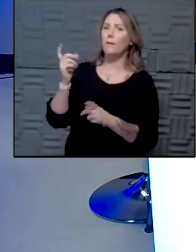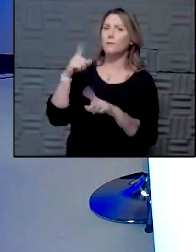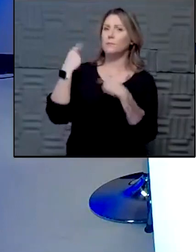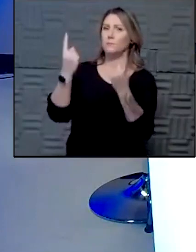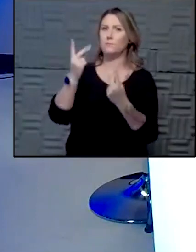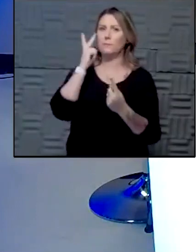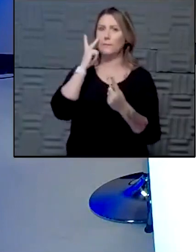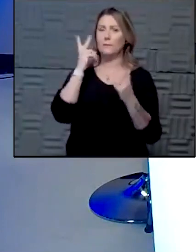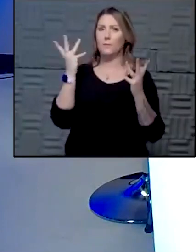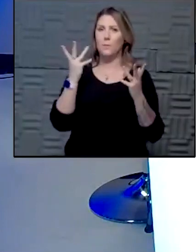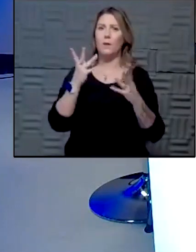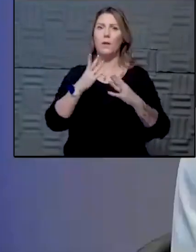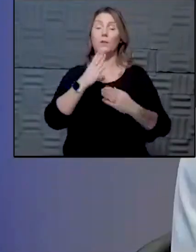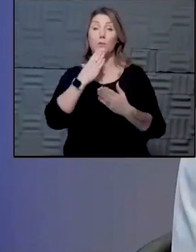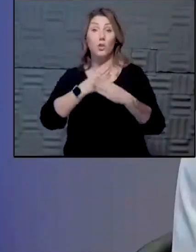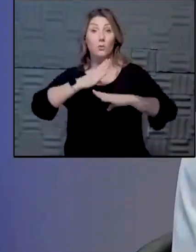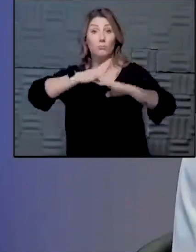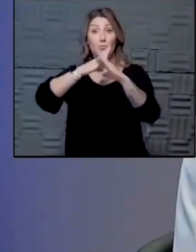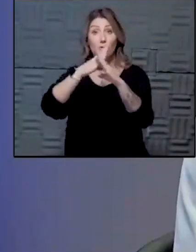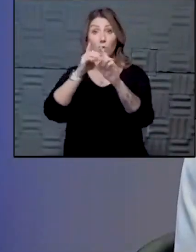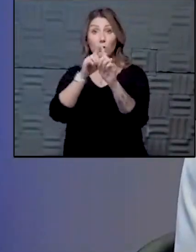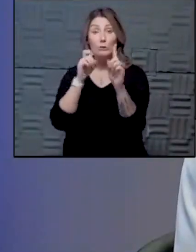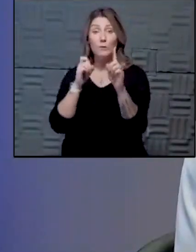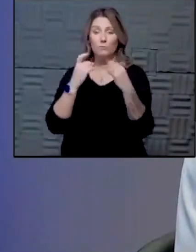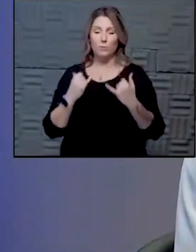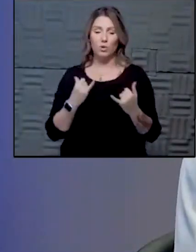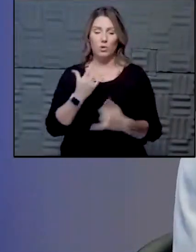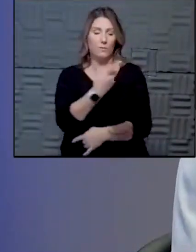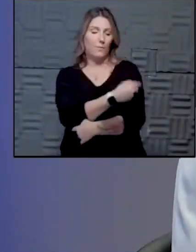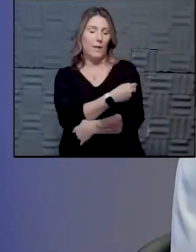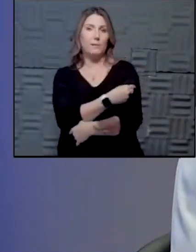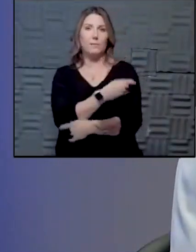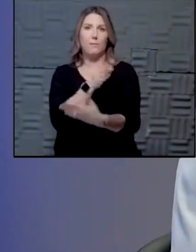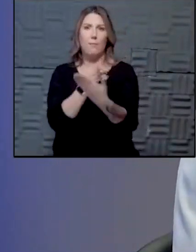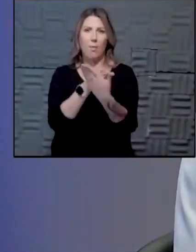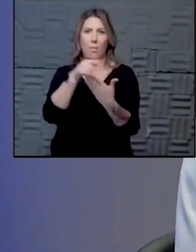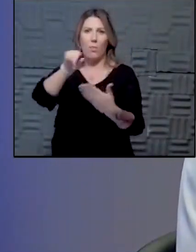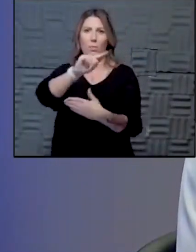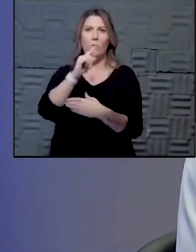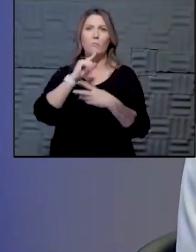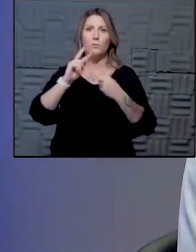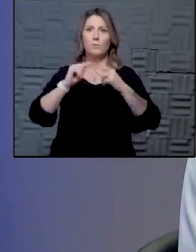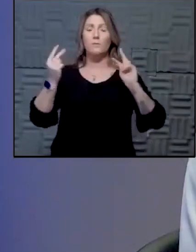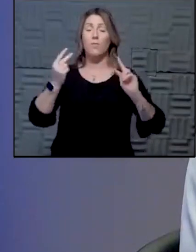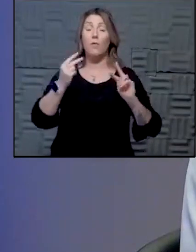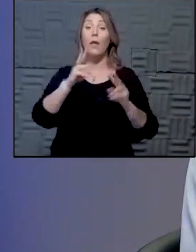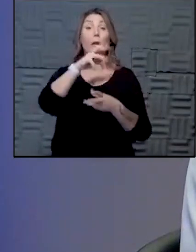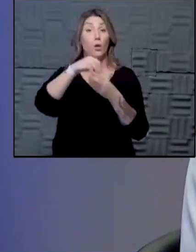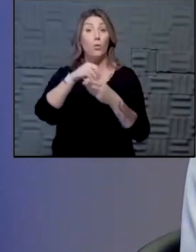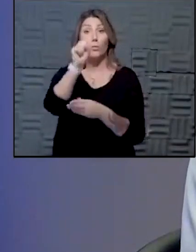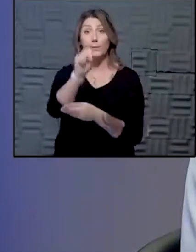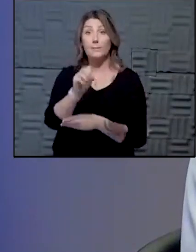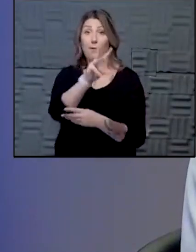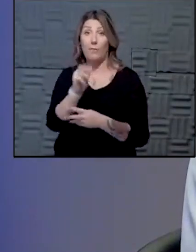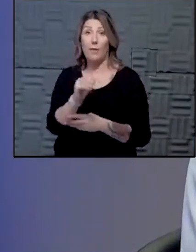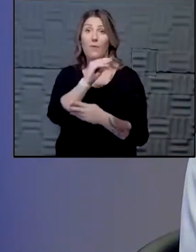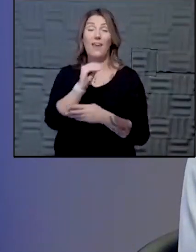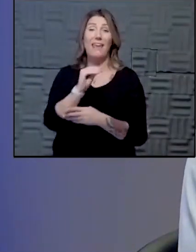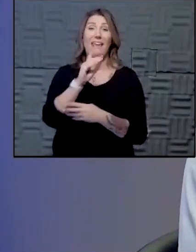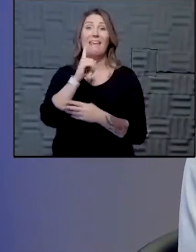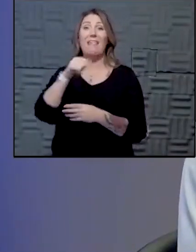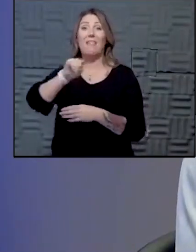have very good protection from the current vaccines against these variants, including the South African variant and the Brazil